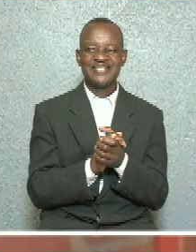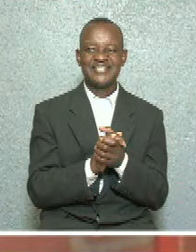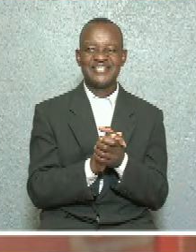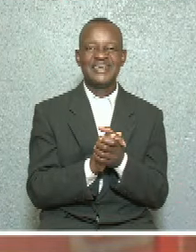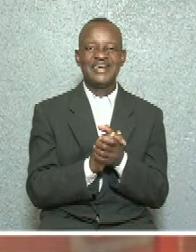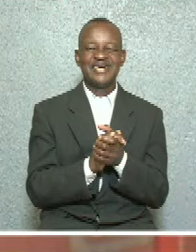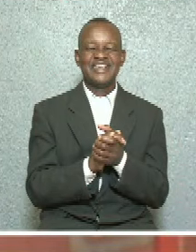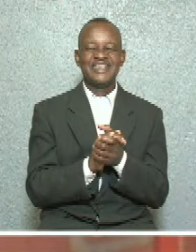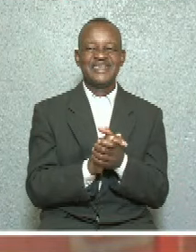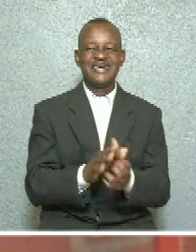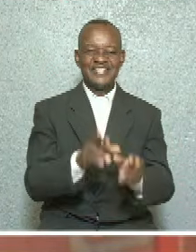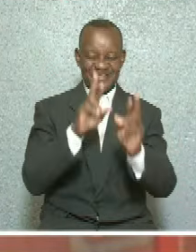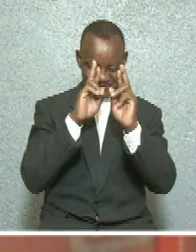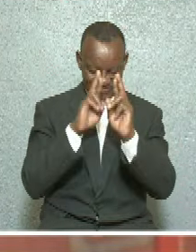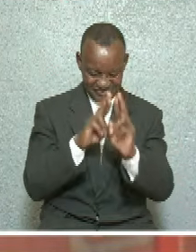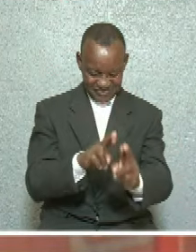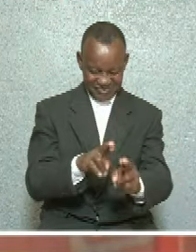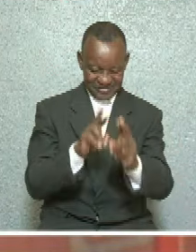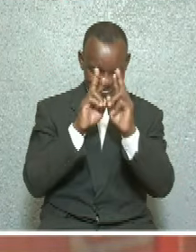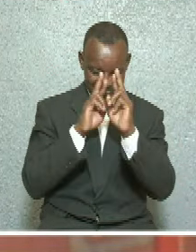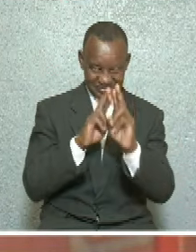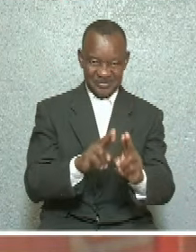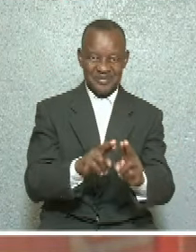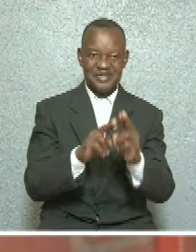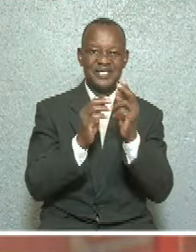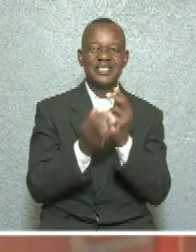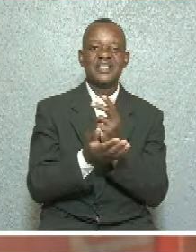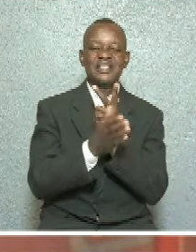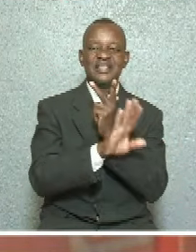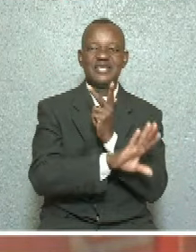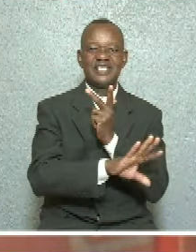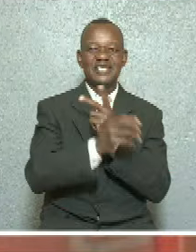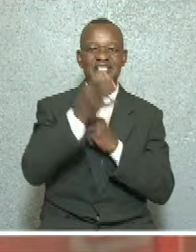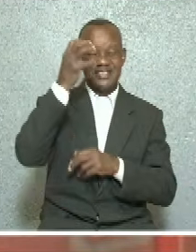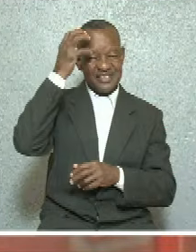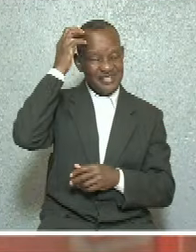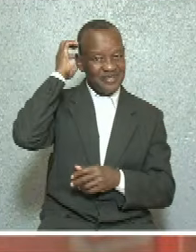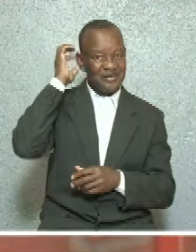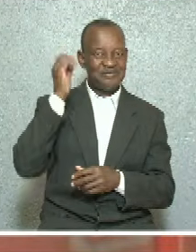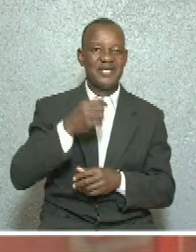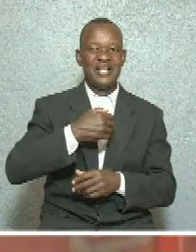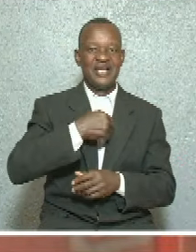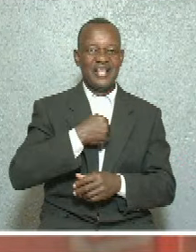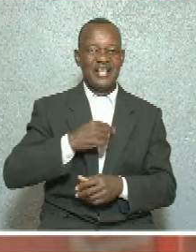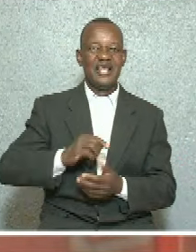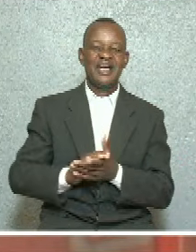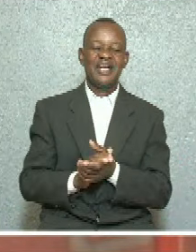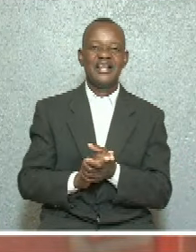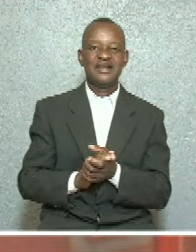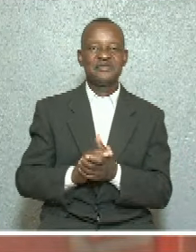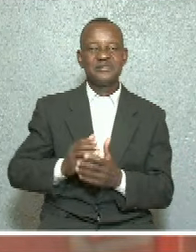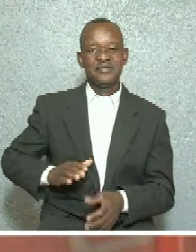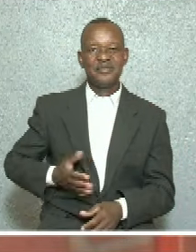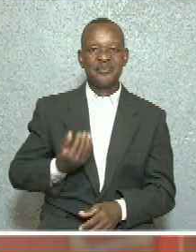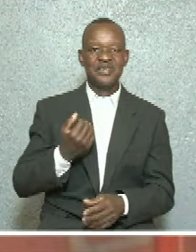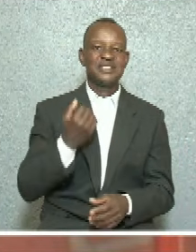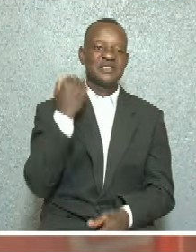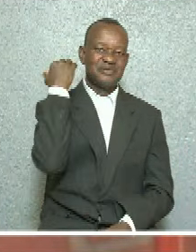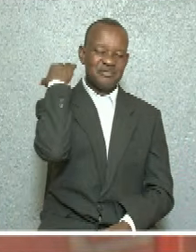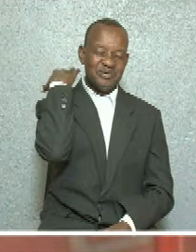late Dr. Sam Nujoma, Sam Shafishuna Nujoma, I want to remind you